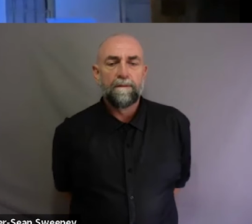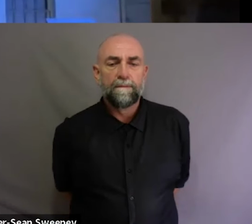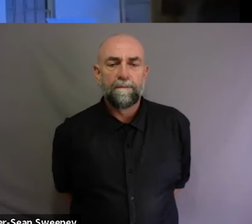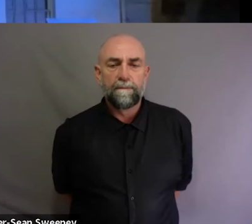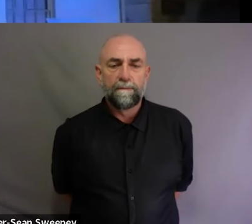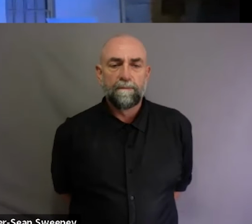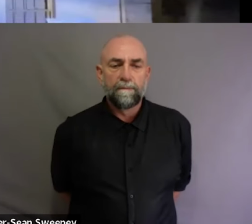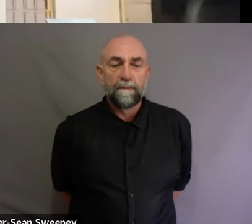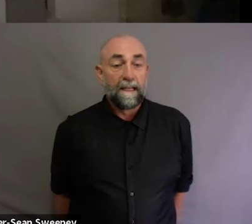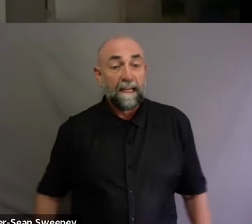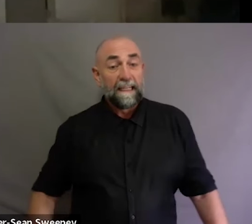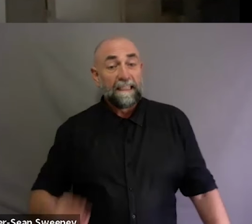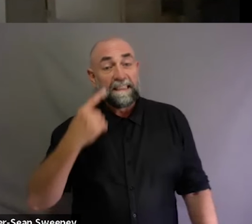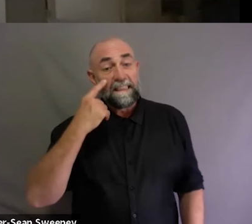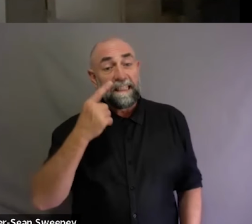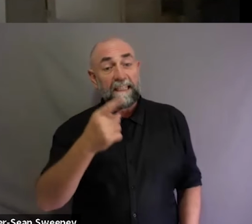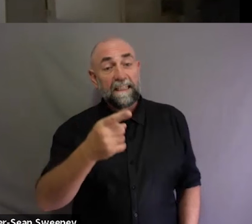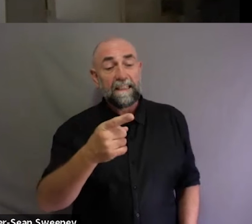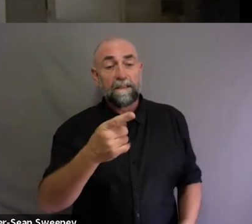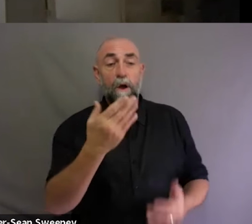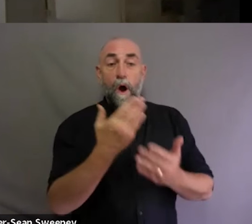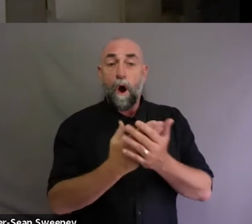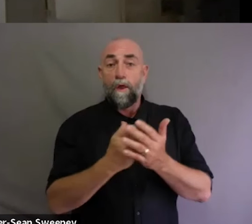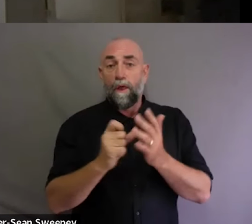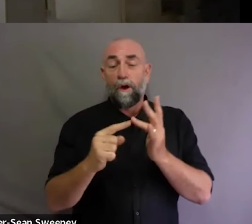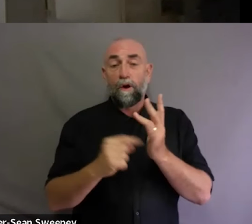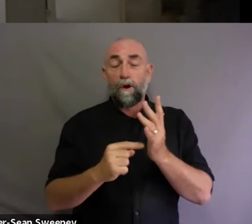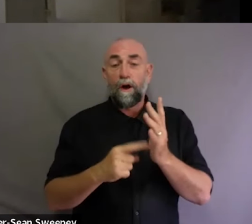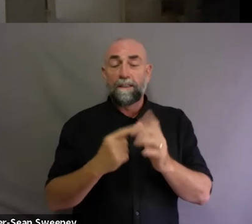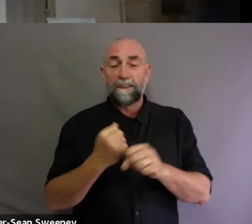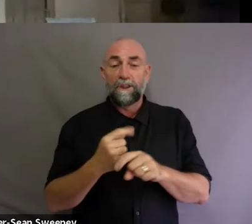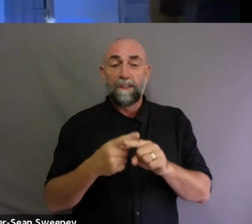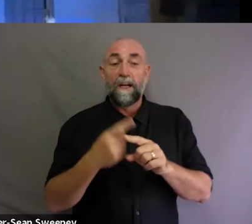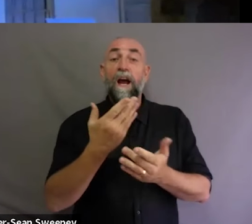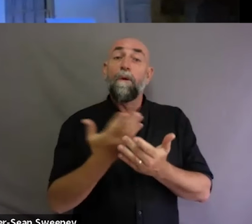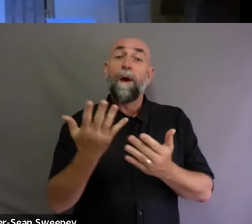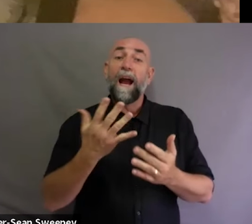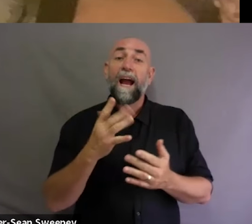So you can see that's on the side of Cadman's cottage, which is in the rocks.